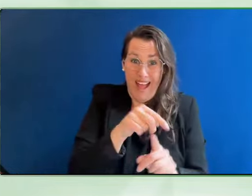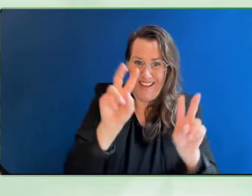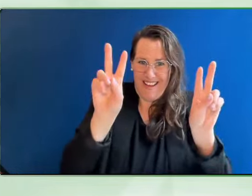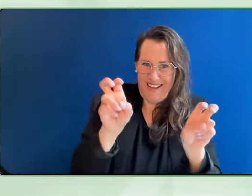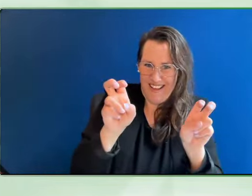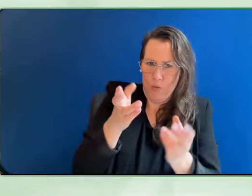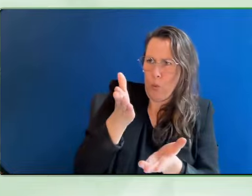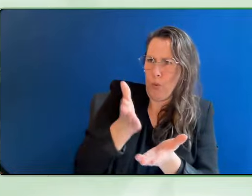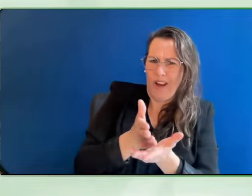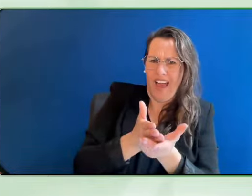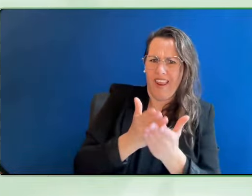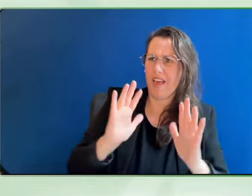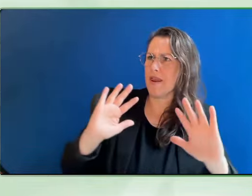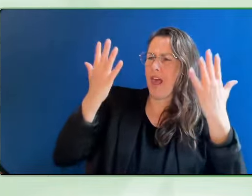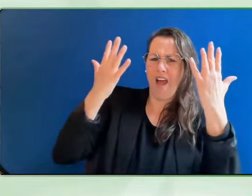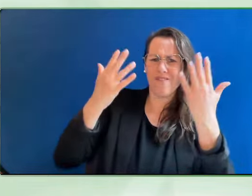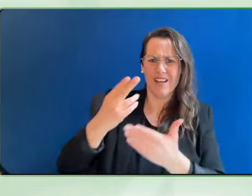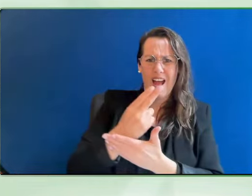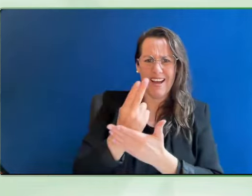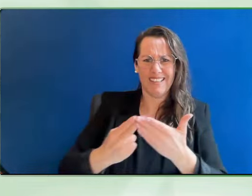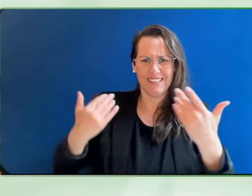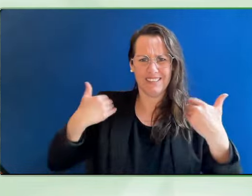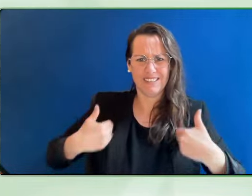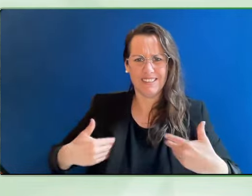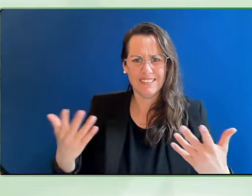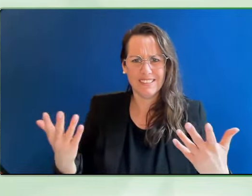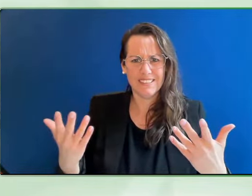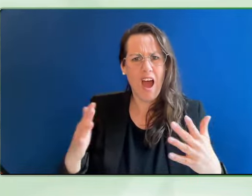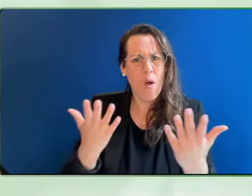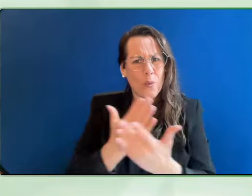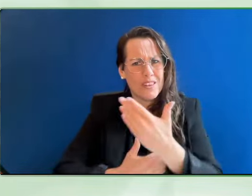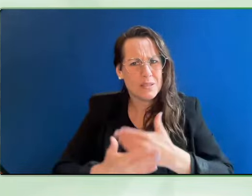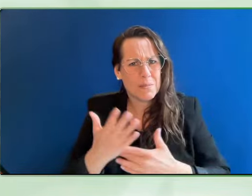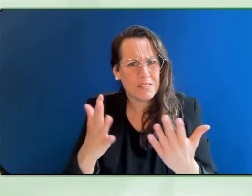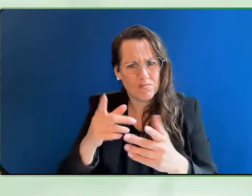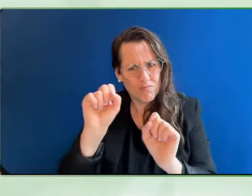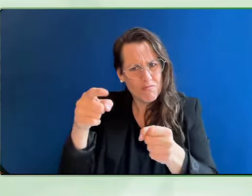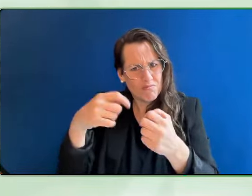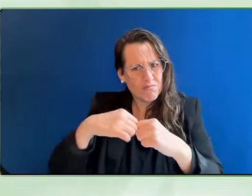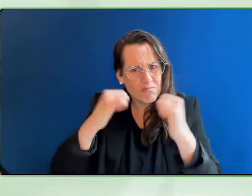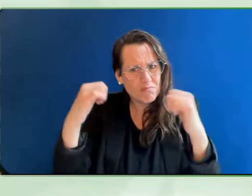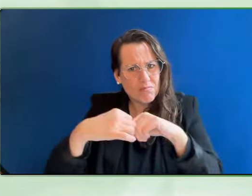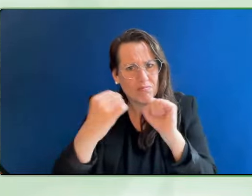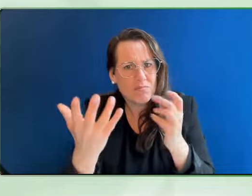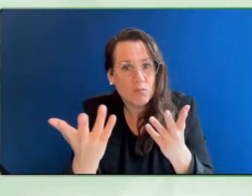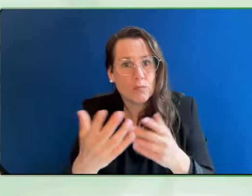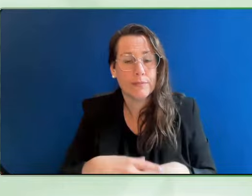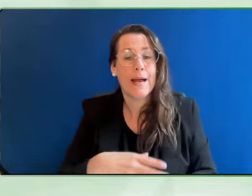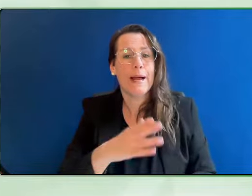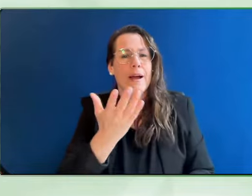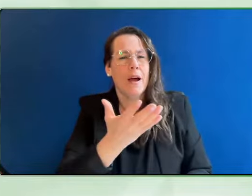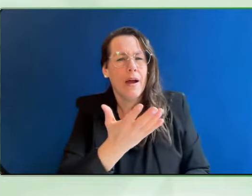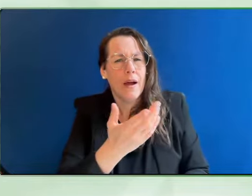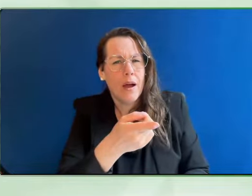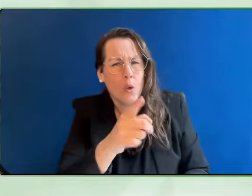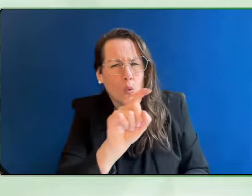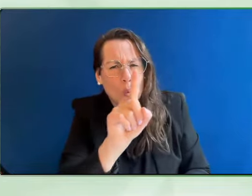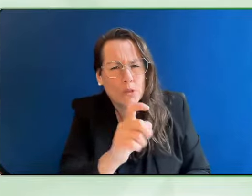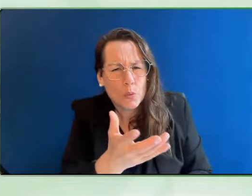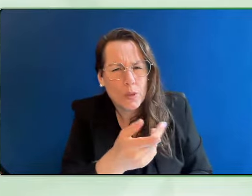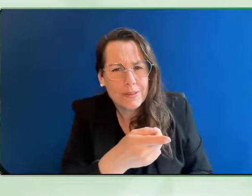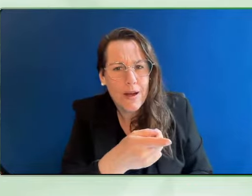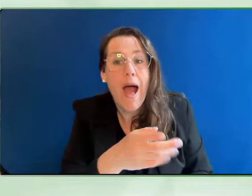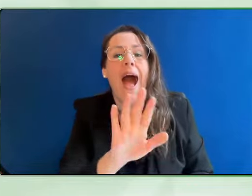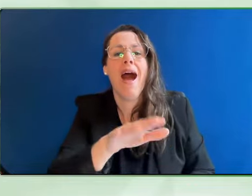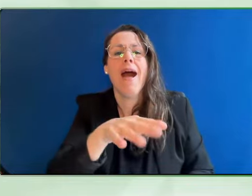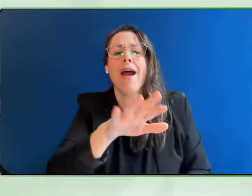my profession. So yeah, I basically that's what I do. I compose music at home and then I go to concerts